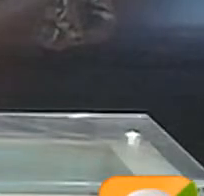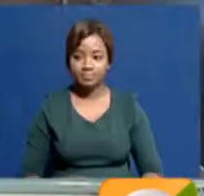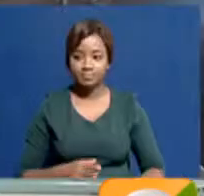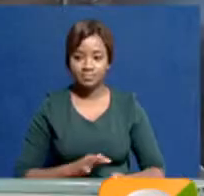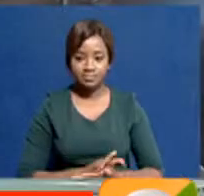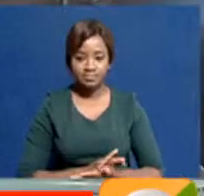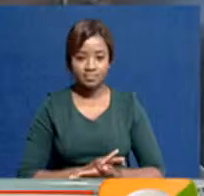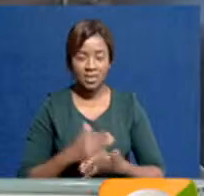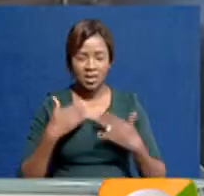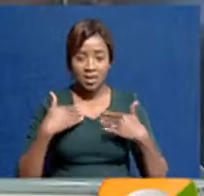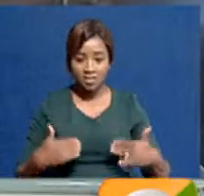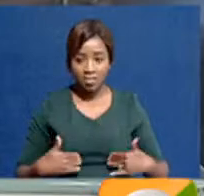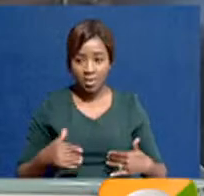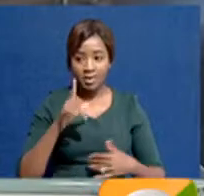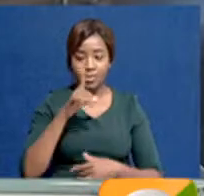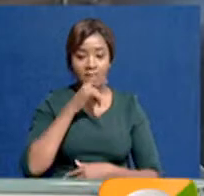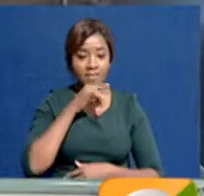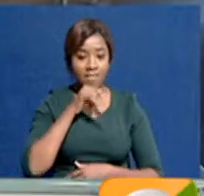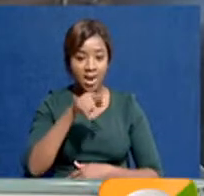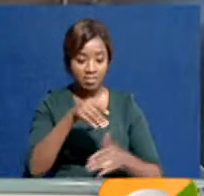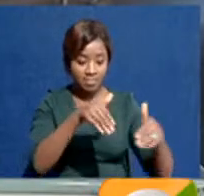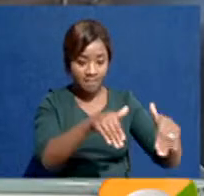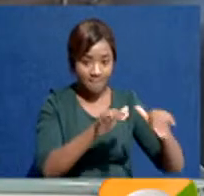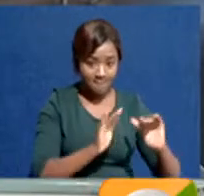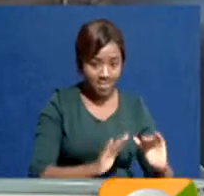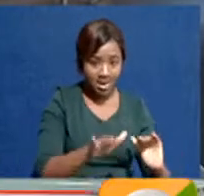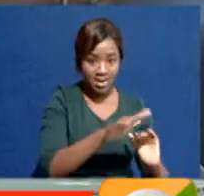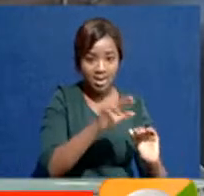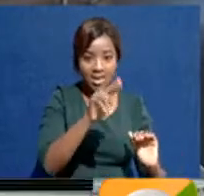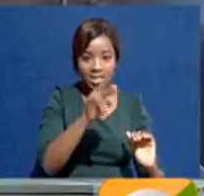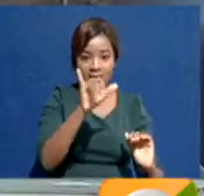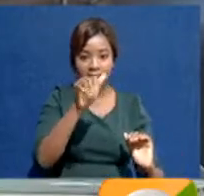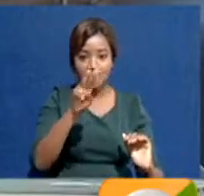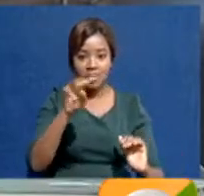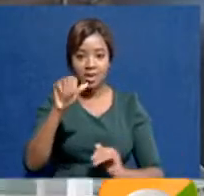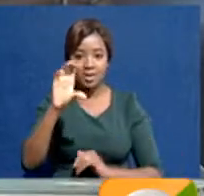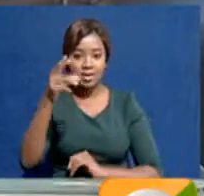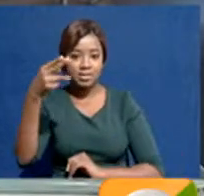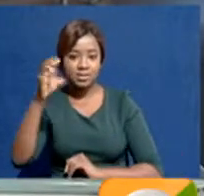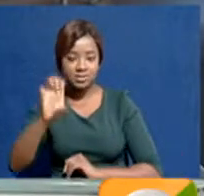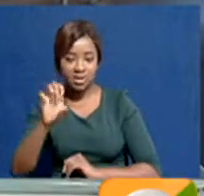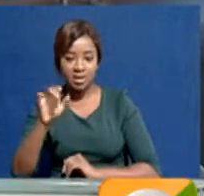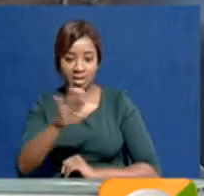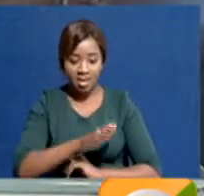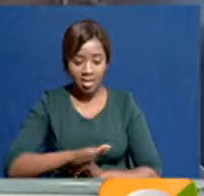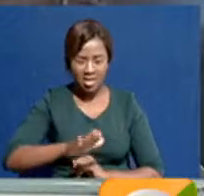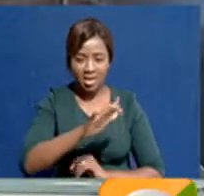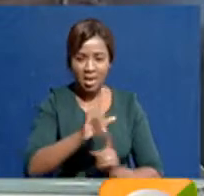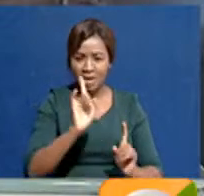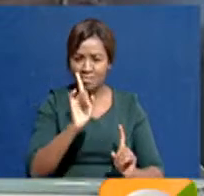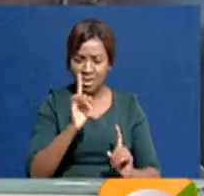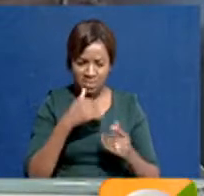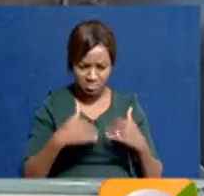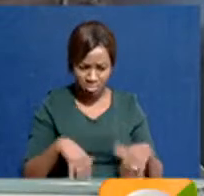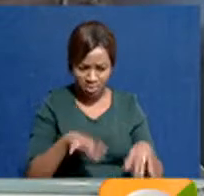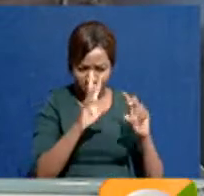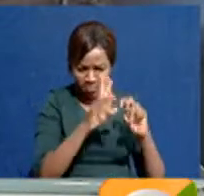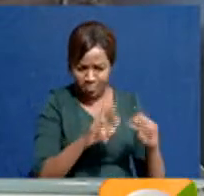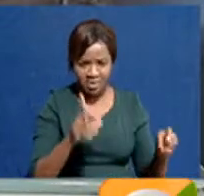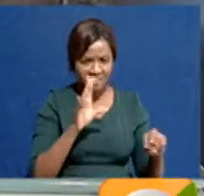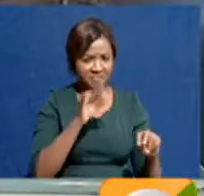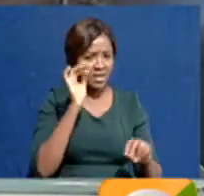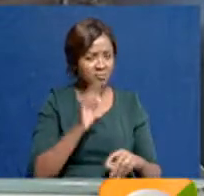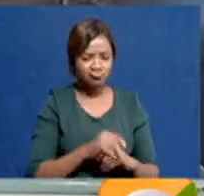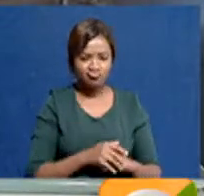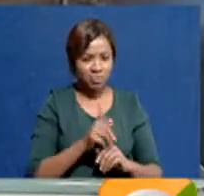And a body of a man who was wrongfully buried in Nyamache area, Kisii County, has been exhumed and rituals performed in the